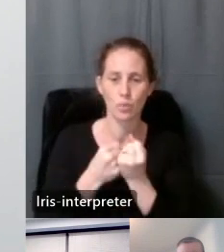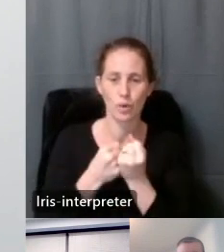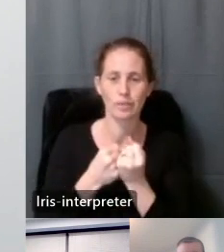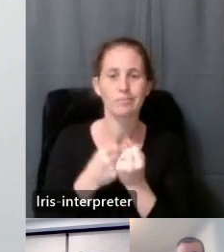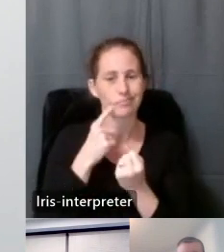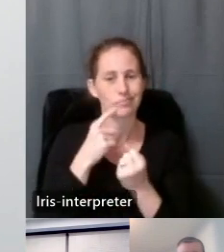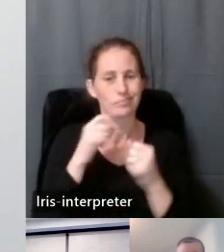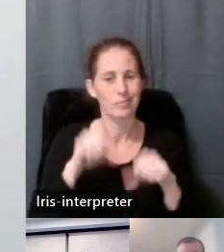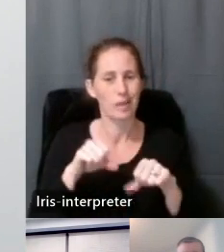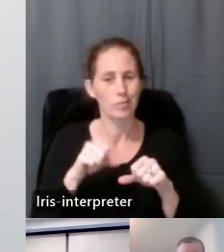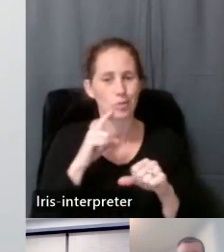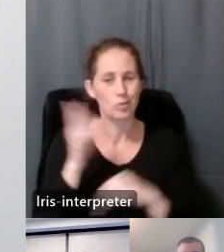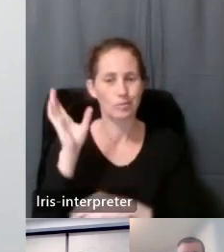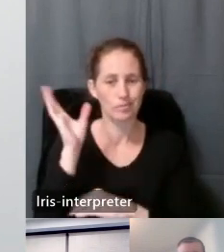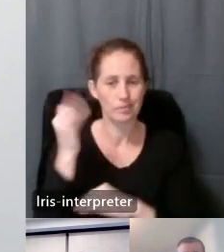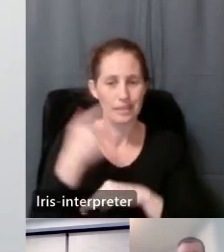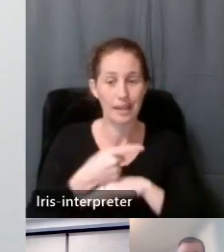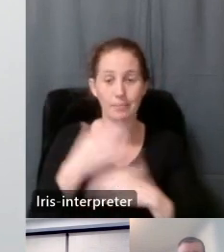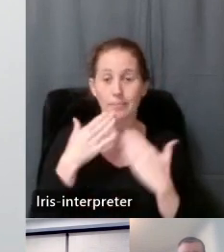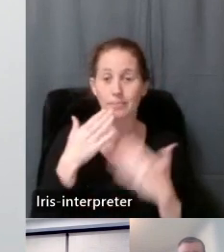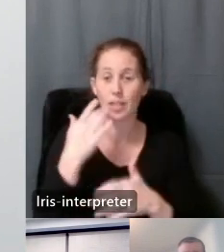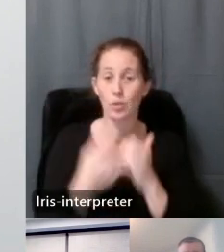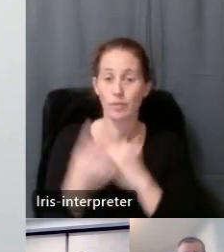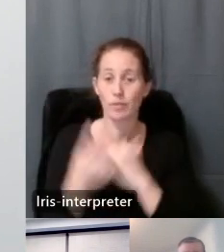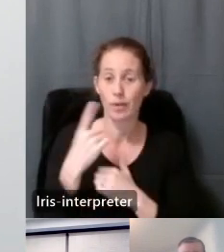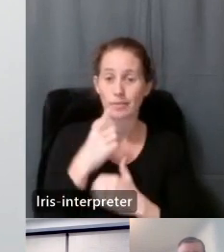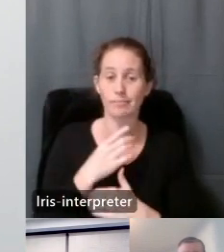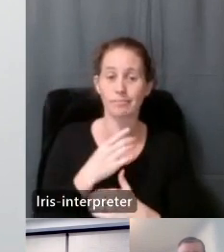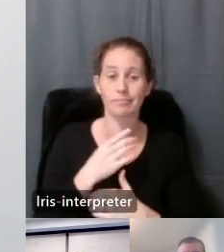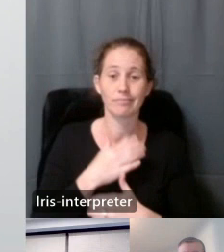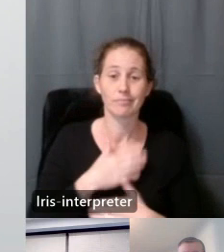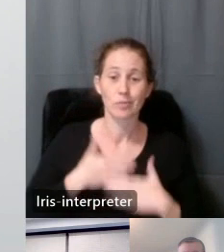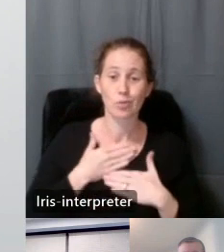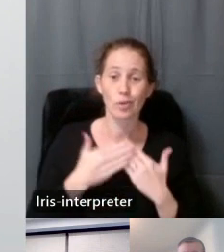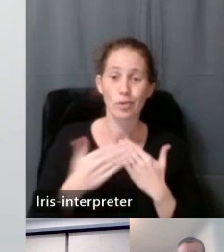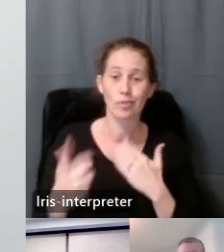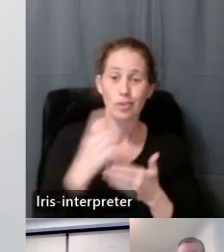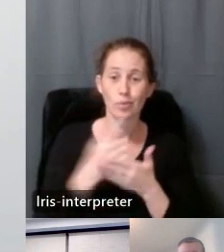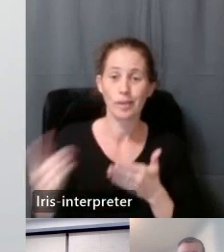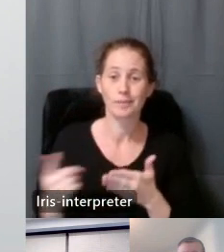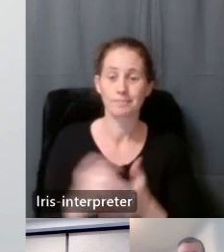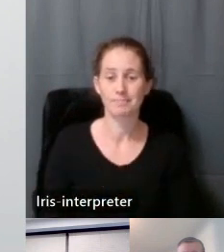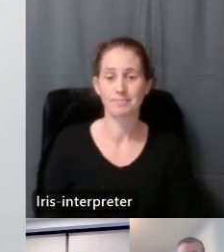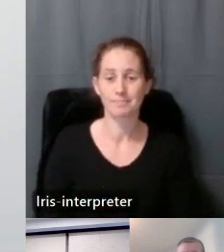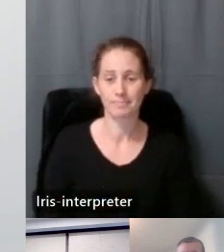to make this possible. Thank you, everyone, and have a great rest of your week.